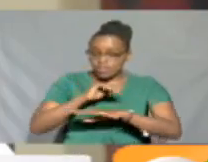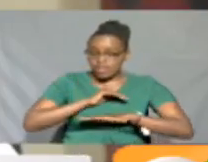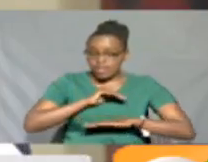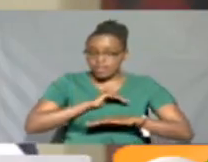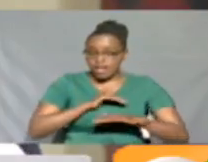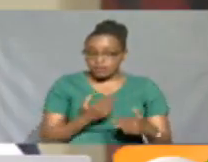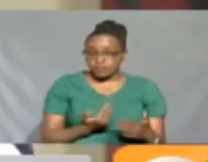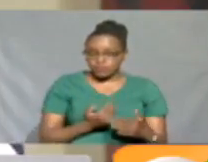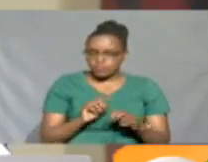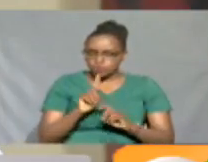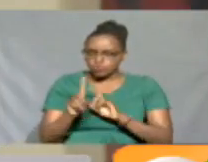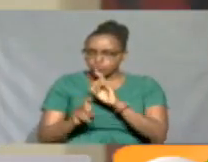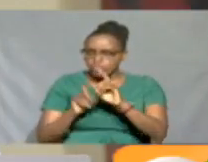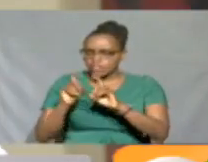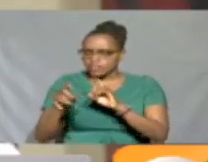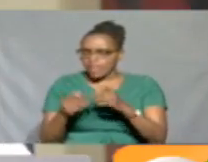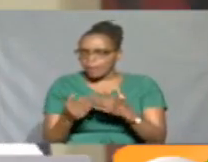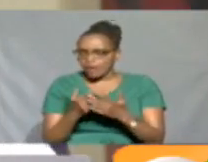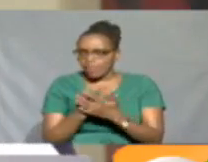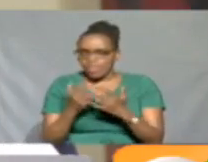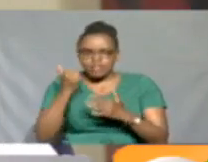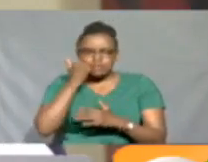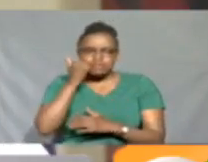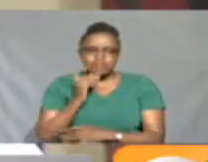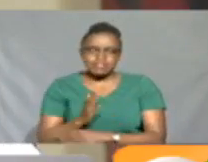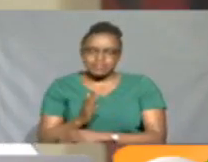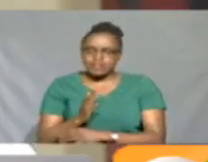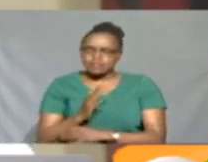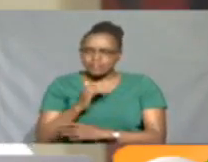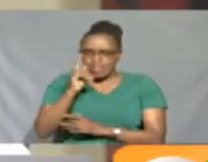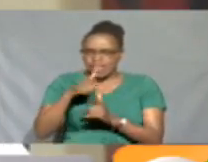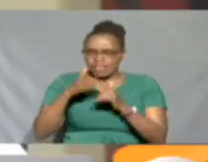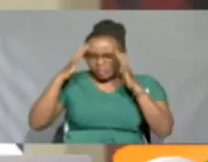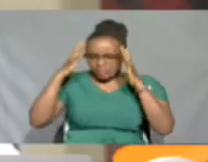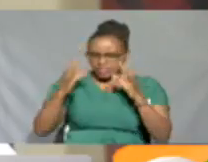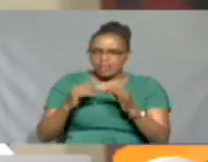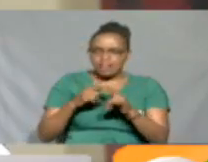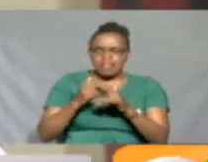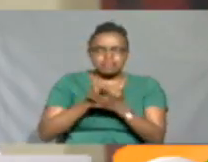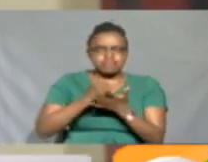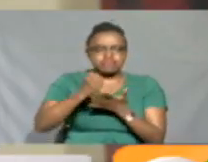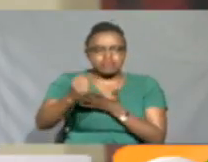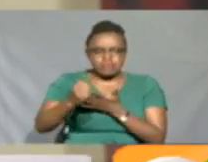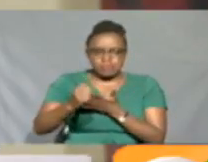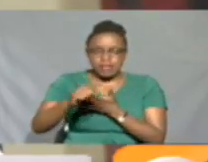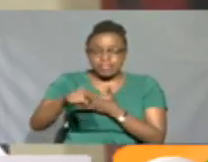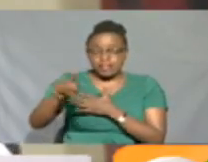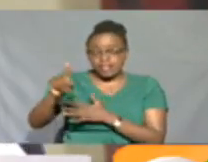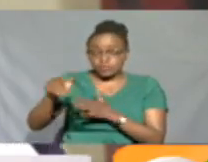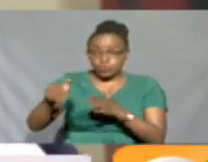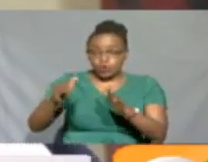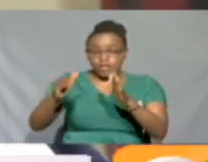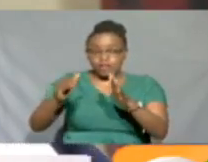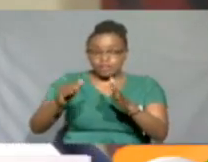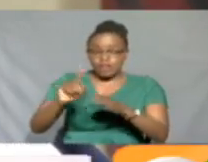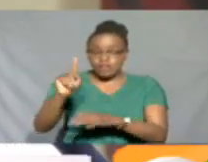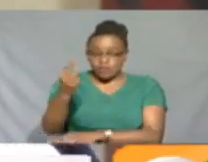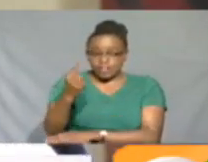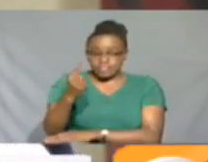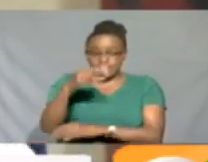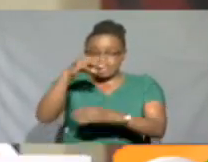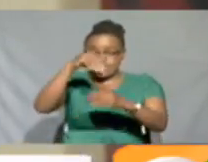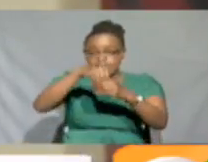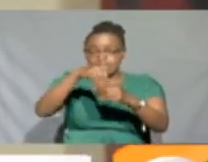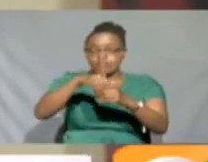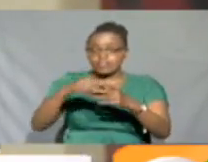to examine a patient and make a diagnosis and refer appropriately? We should first